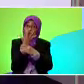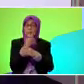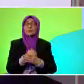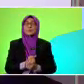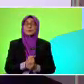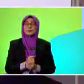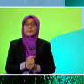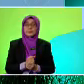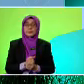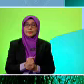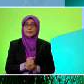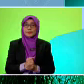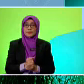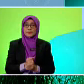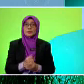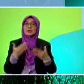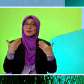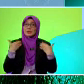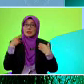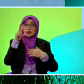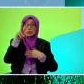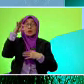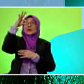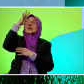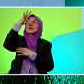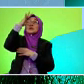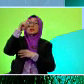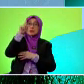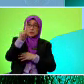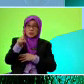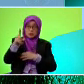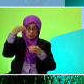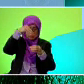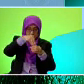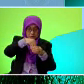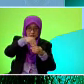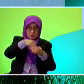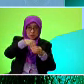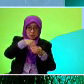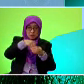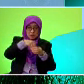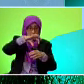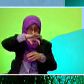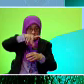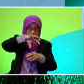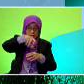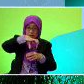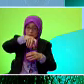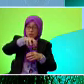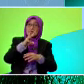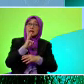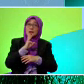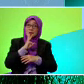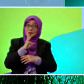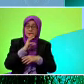I have 2 grapes. One of the grapes, I put it in a glass of tap water, a normal tap